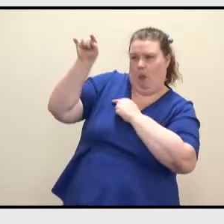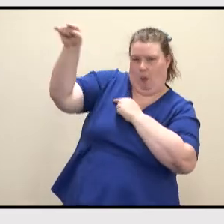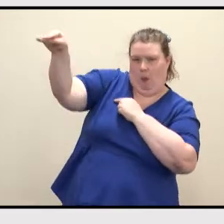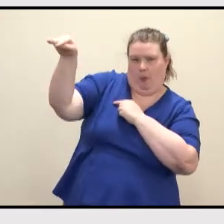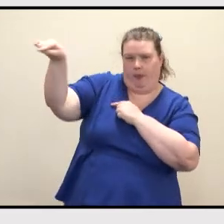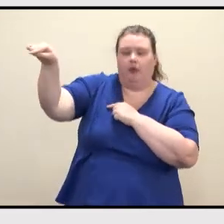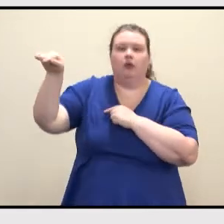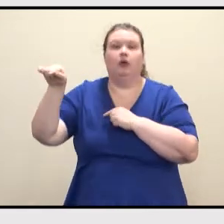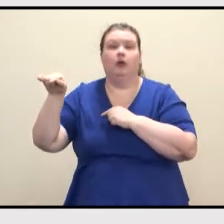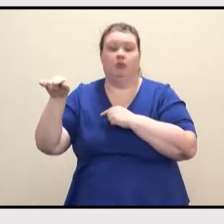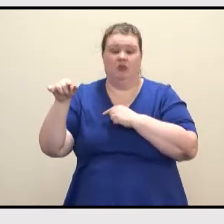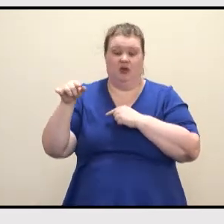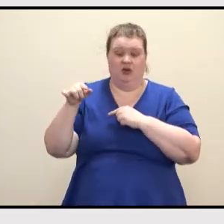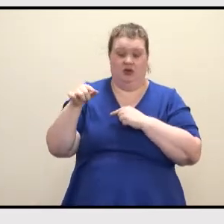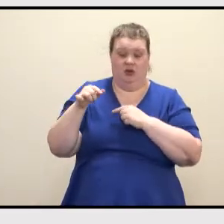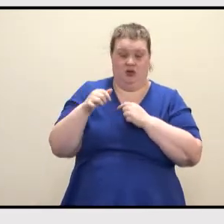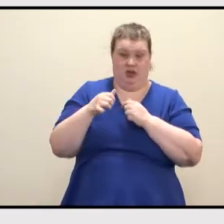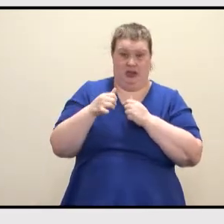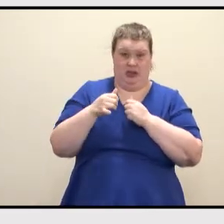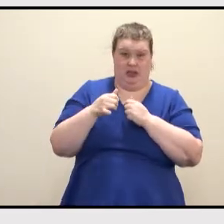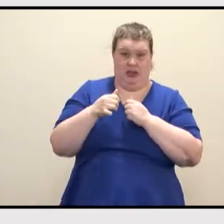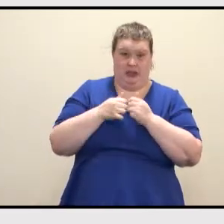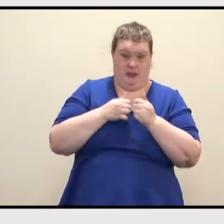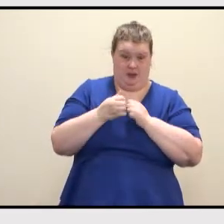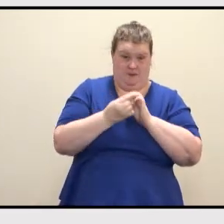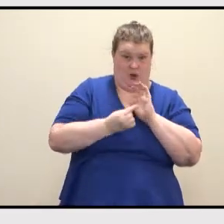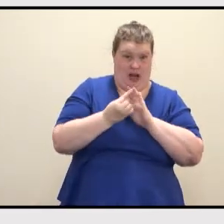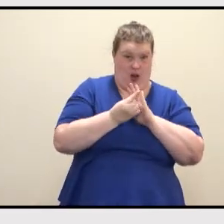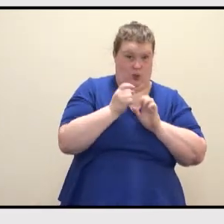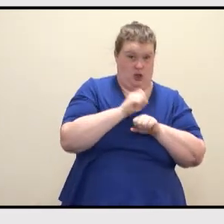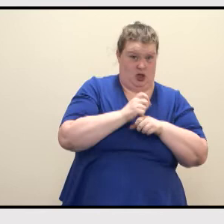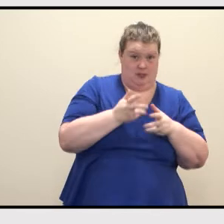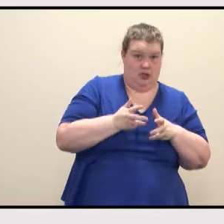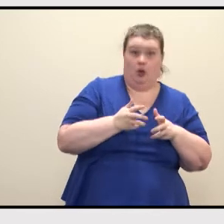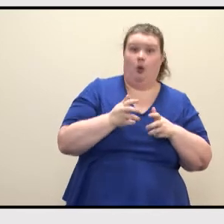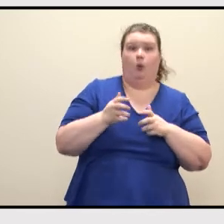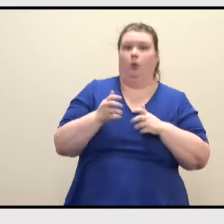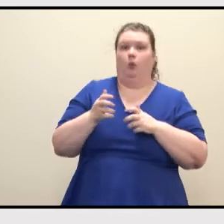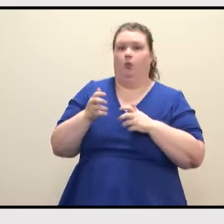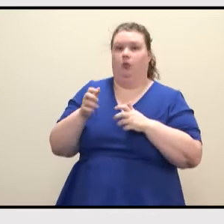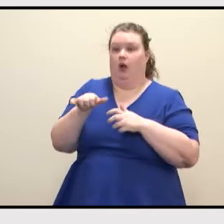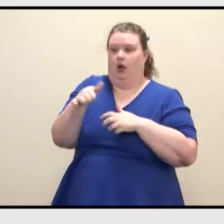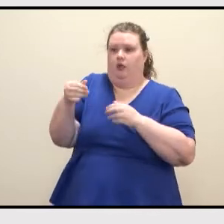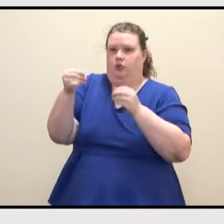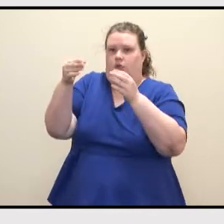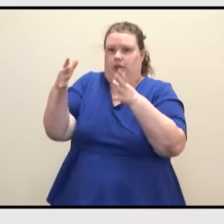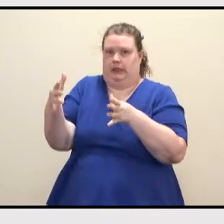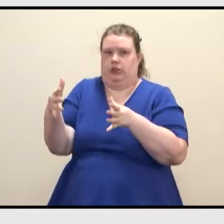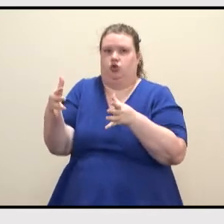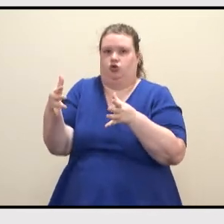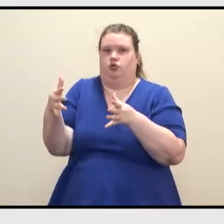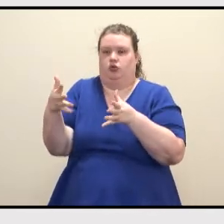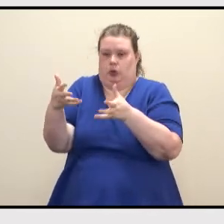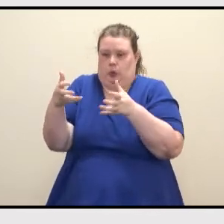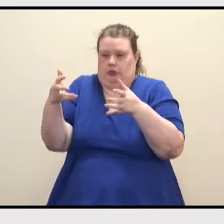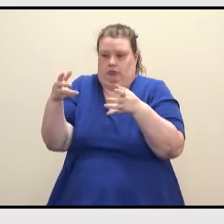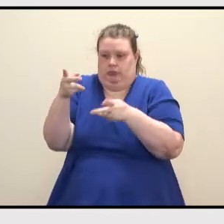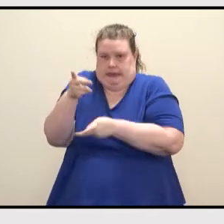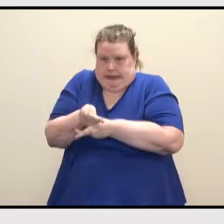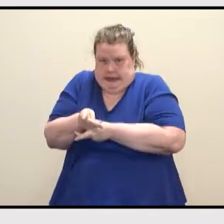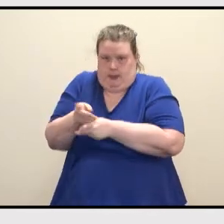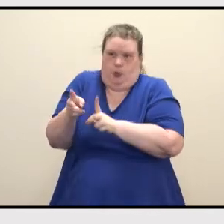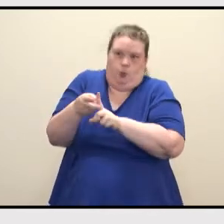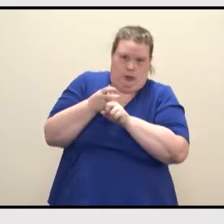that we're not only competing for our hourly jobs, we're also competing for our teachers as well as for our administrative